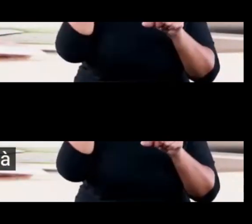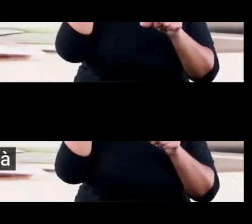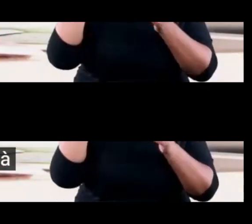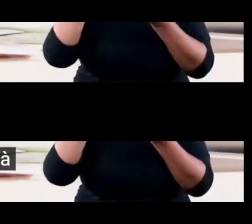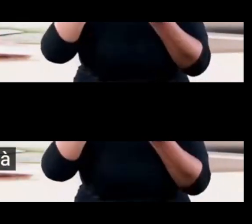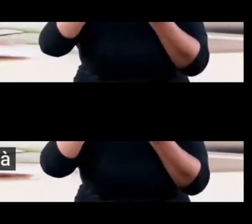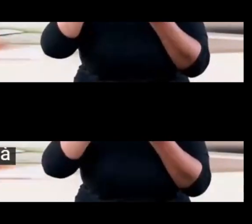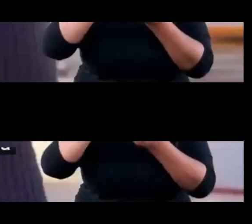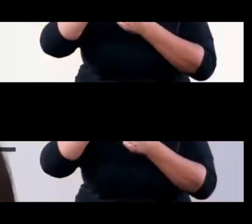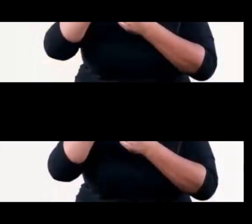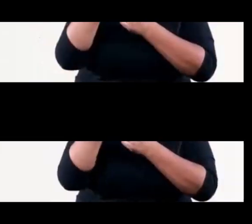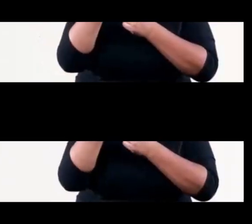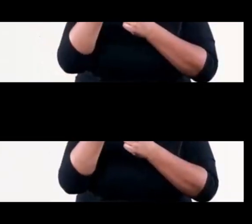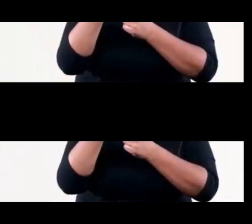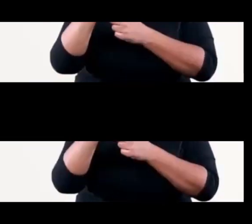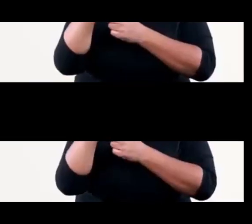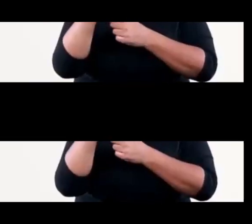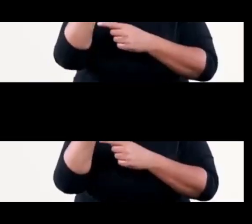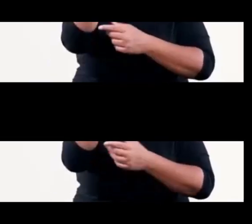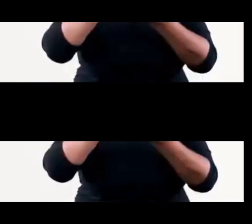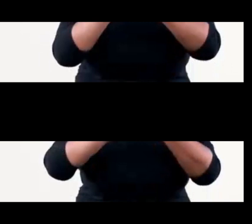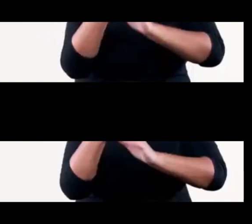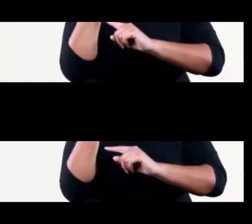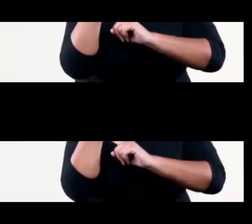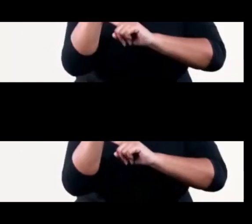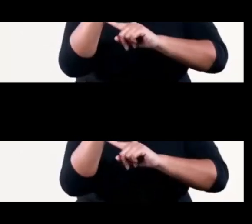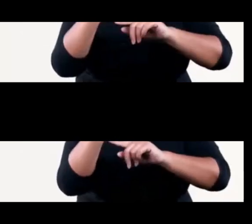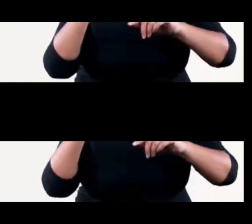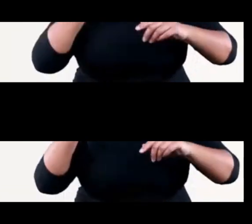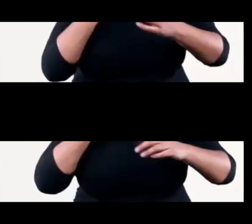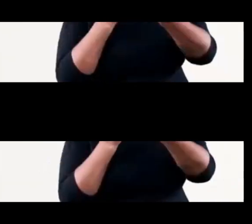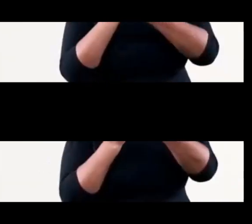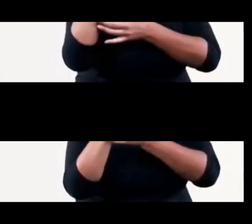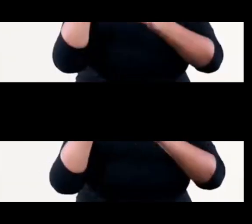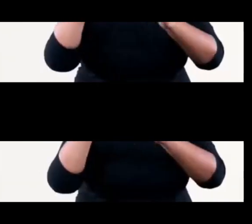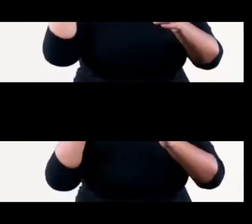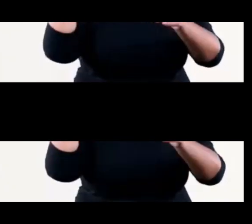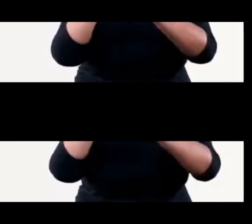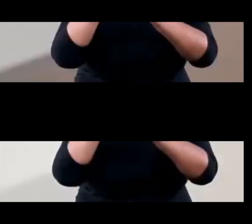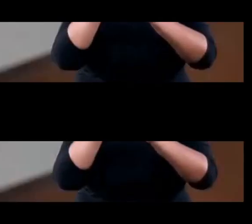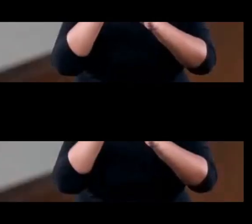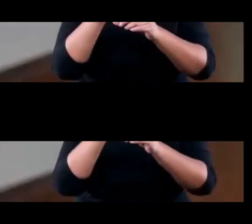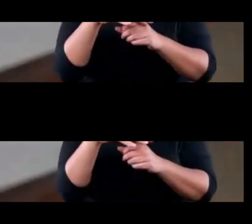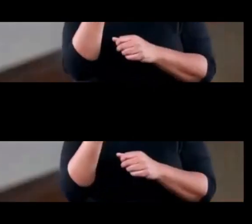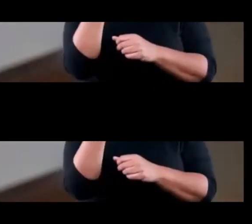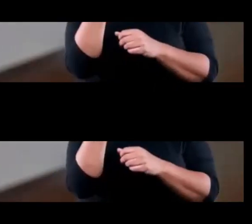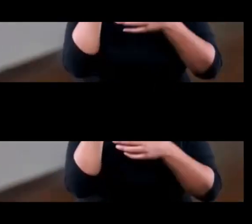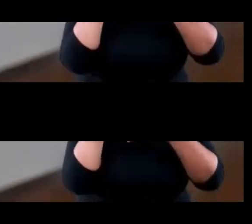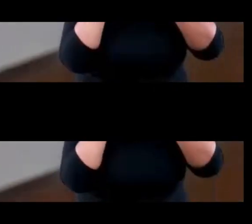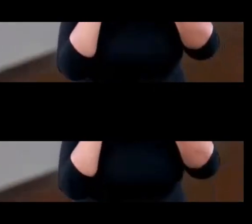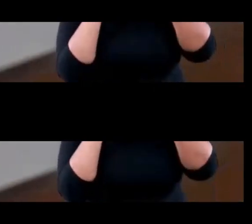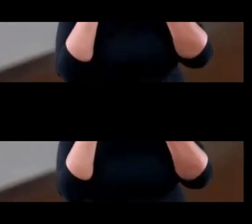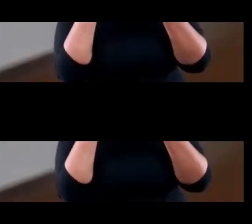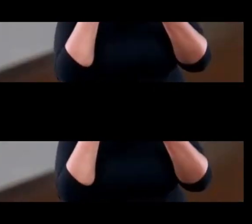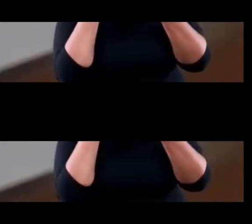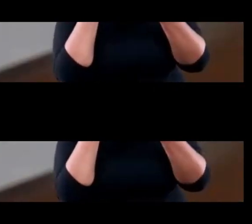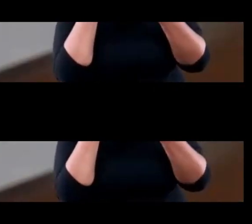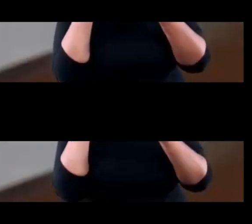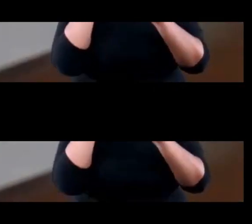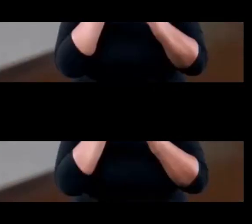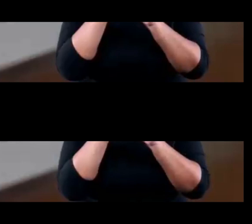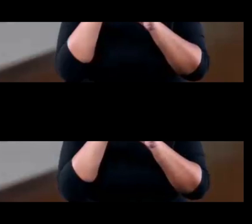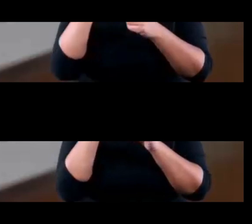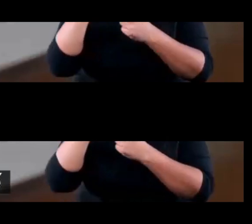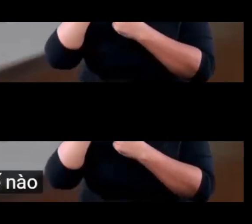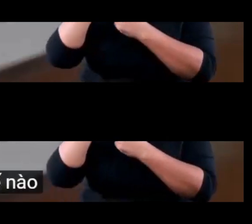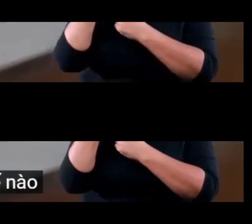necessary. When you turn 18, you will have the right to vote. One of the things you will vote for is how your